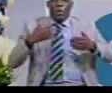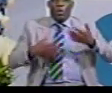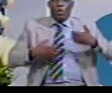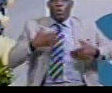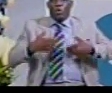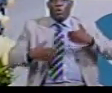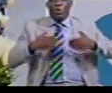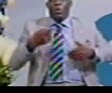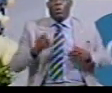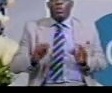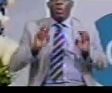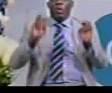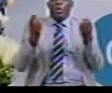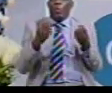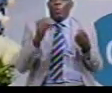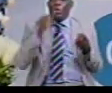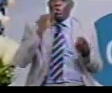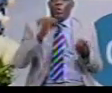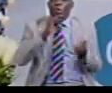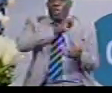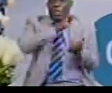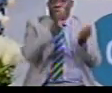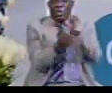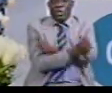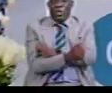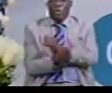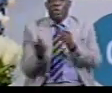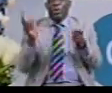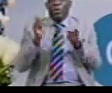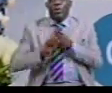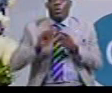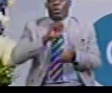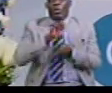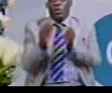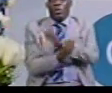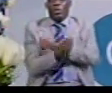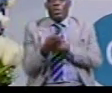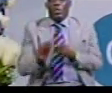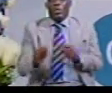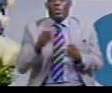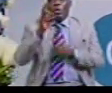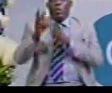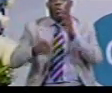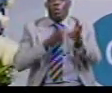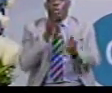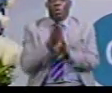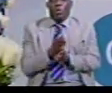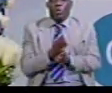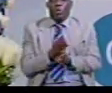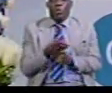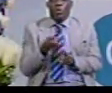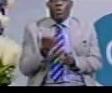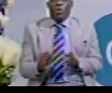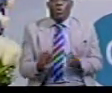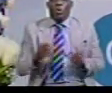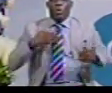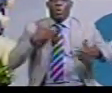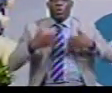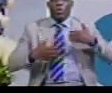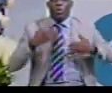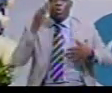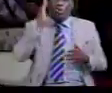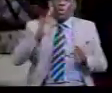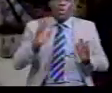changed to change the world. Le thème c'est changer pour changer le monde. The youths shall do great exploits.